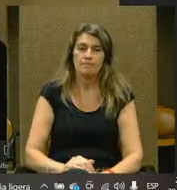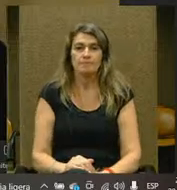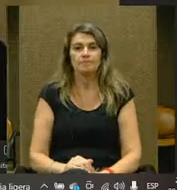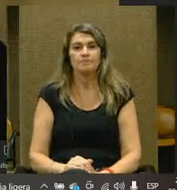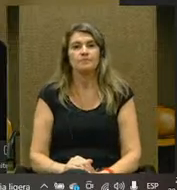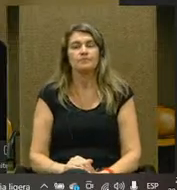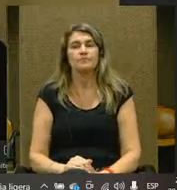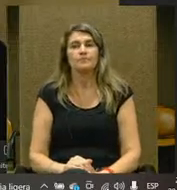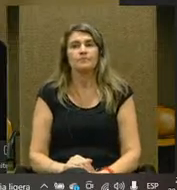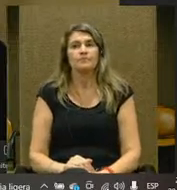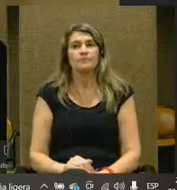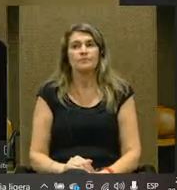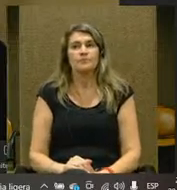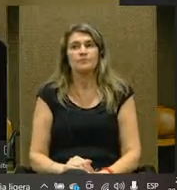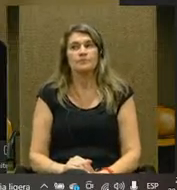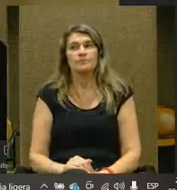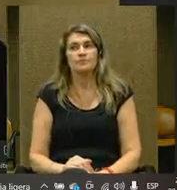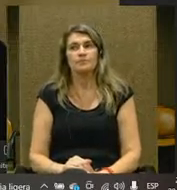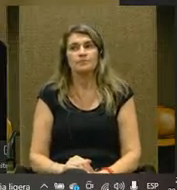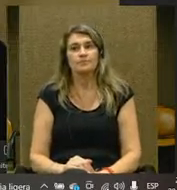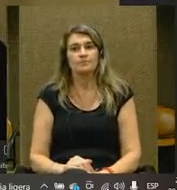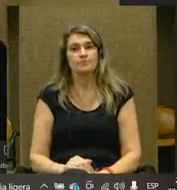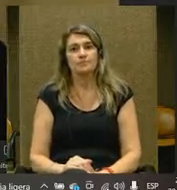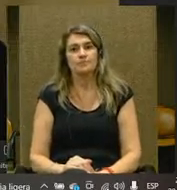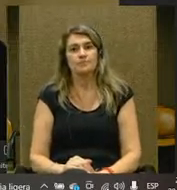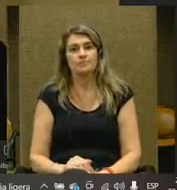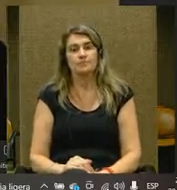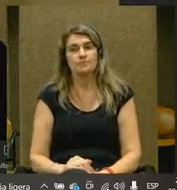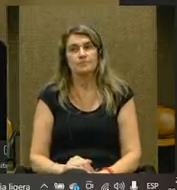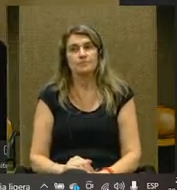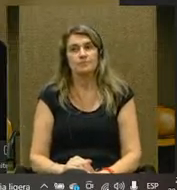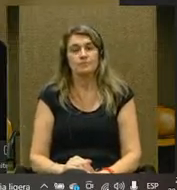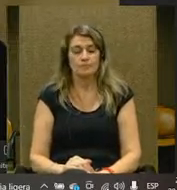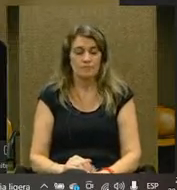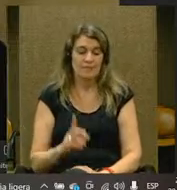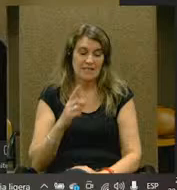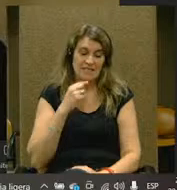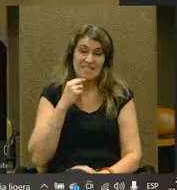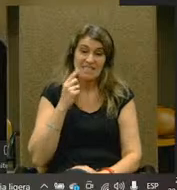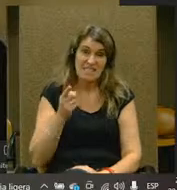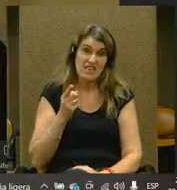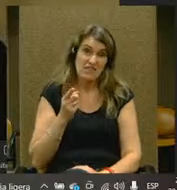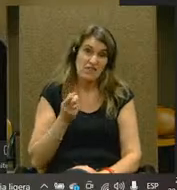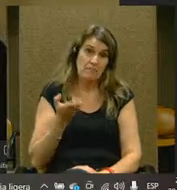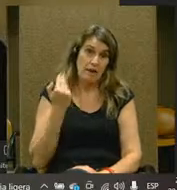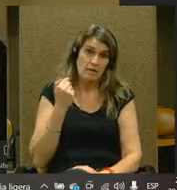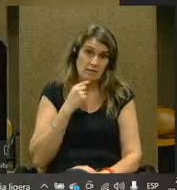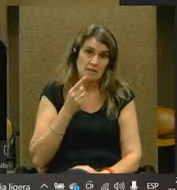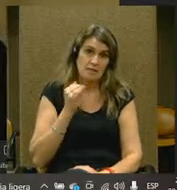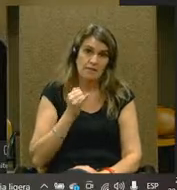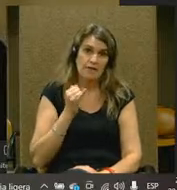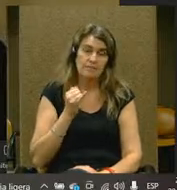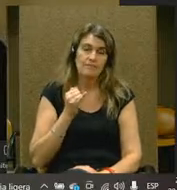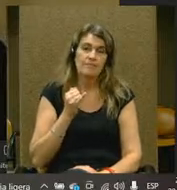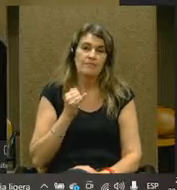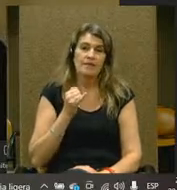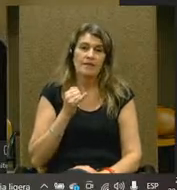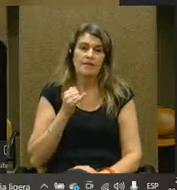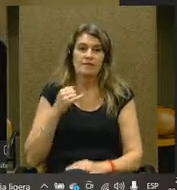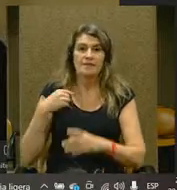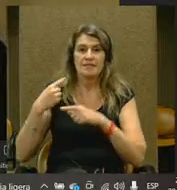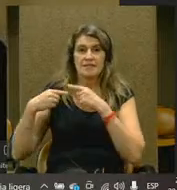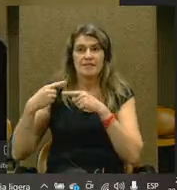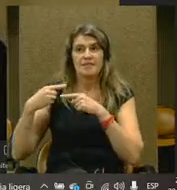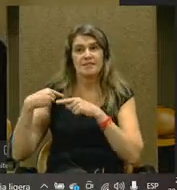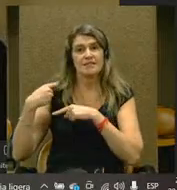You could get on with your daily life instead of going to the pharmacy every day. And